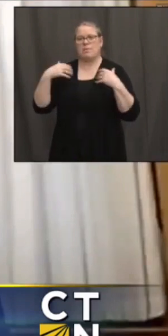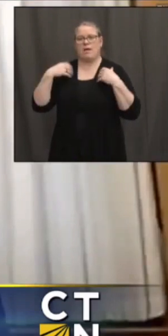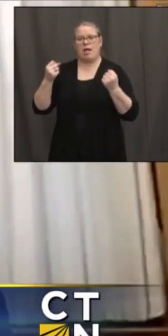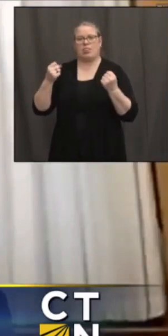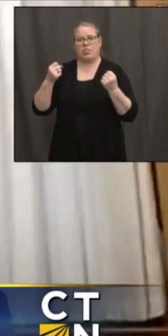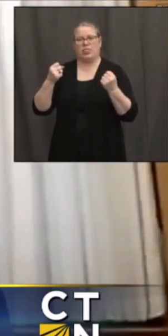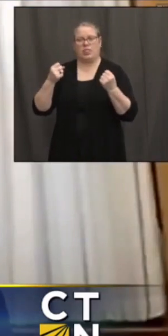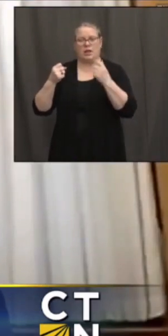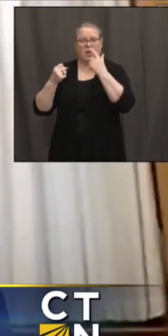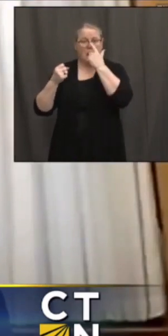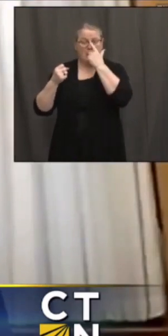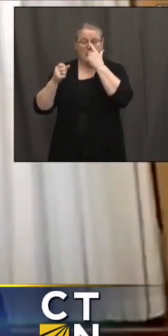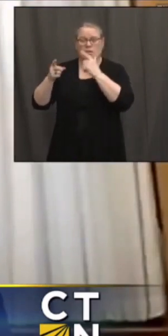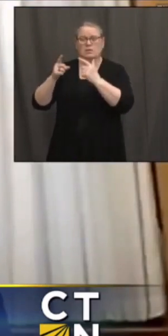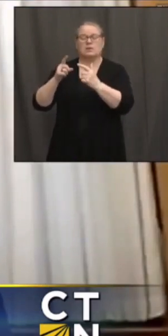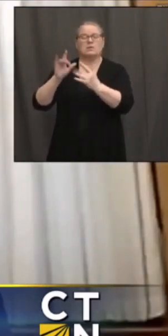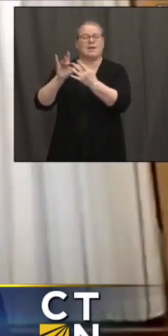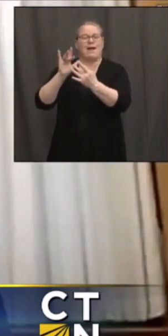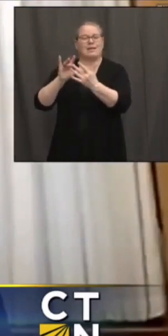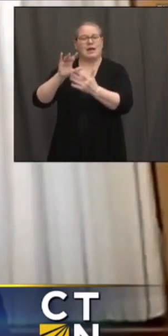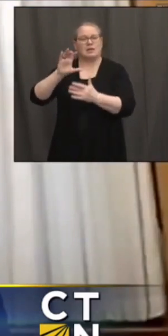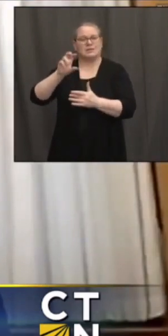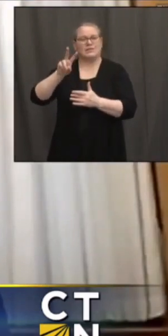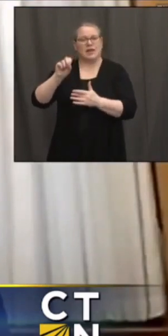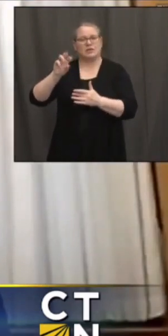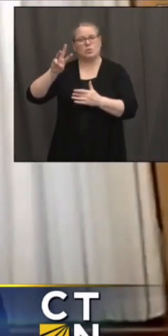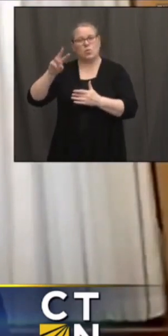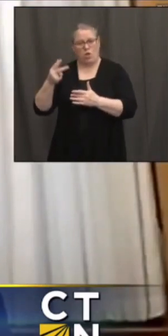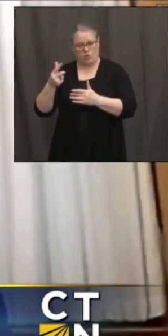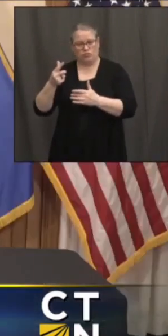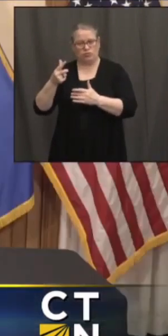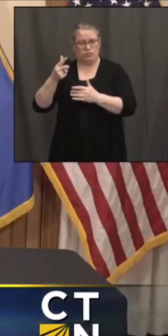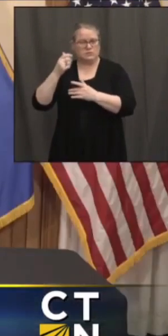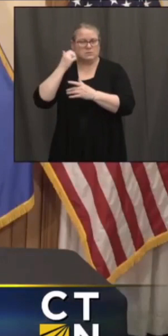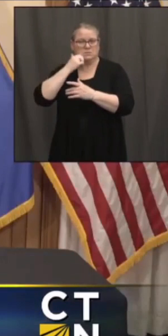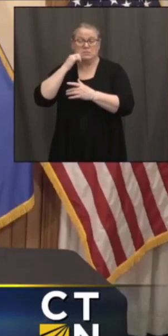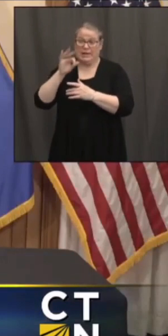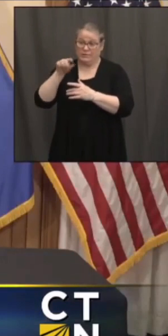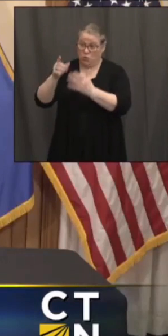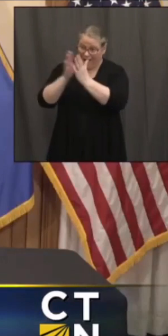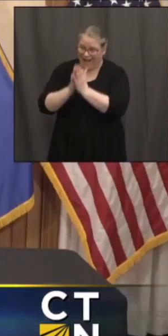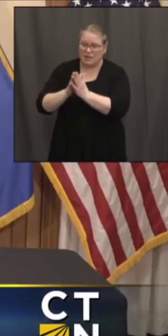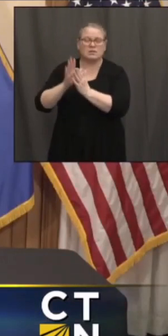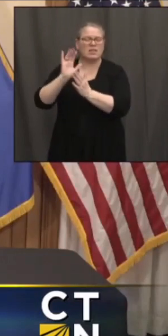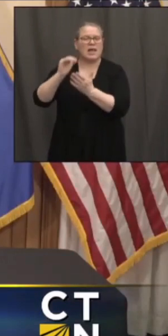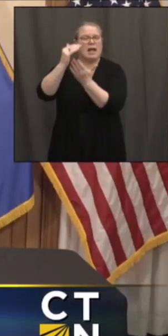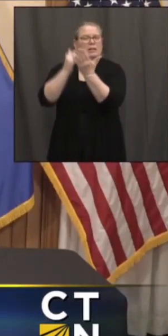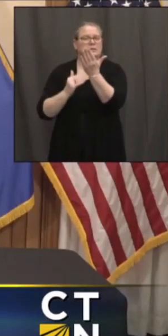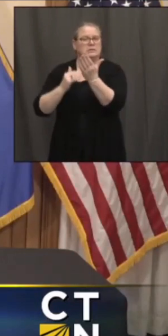regular contact with CVS and Walgreens and could provide that list if requested. Okay, thank you.